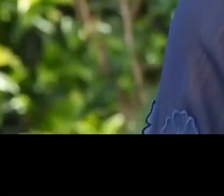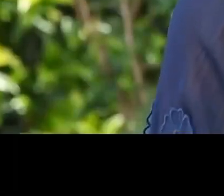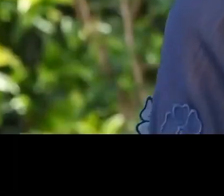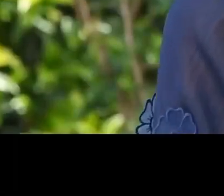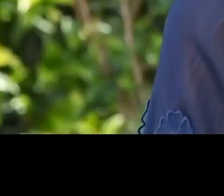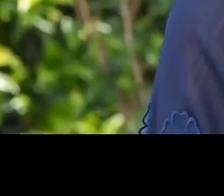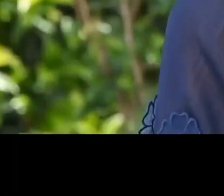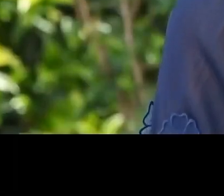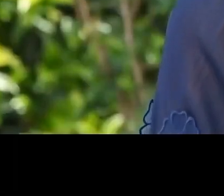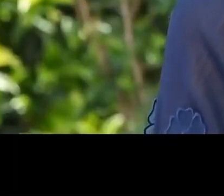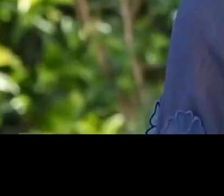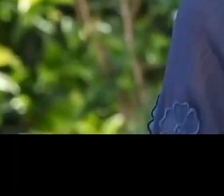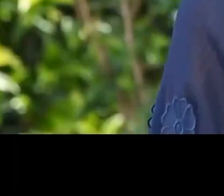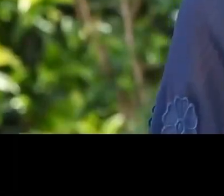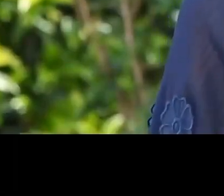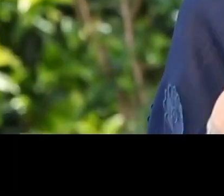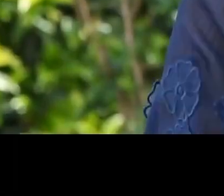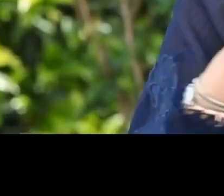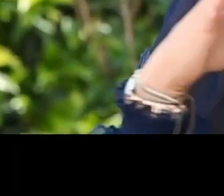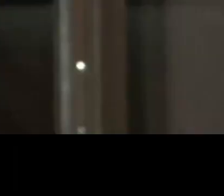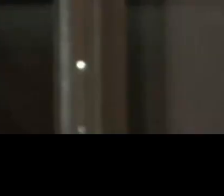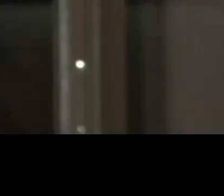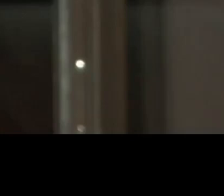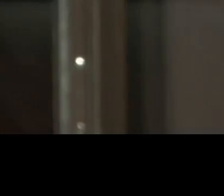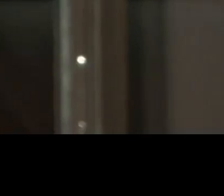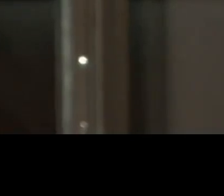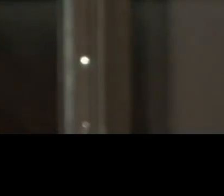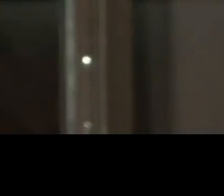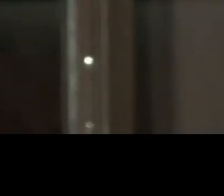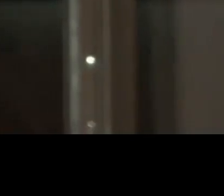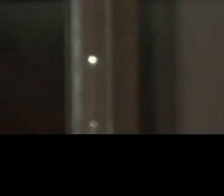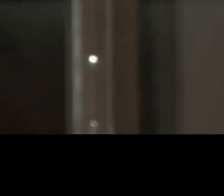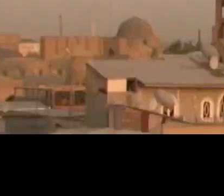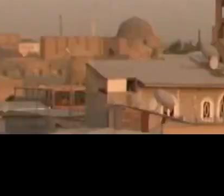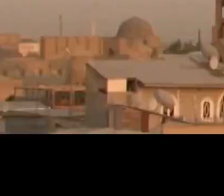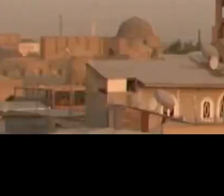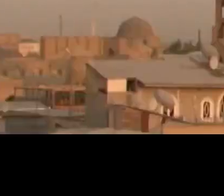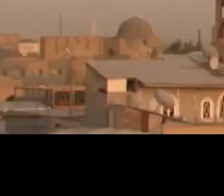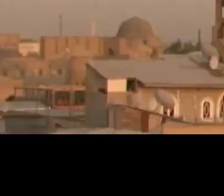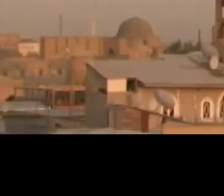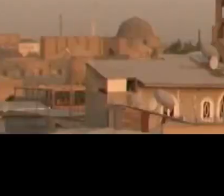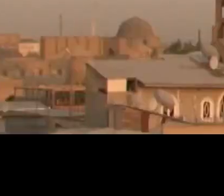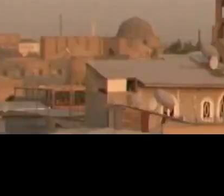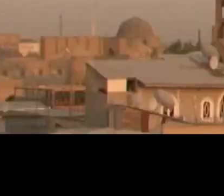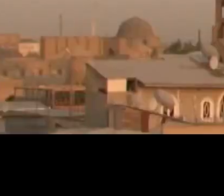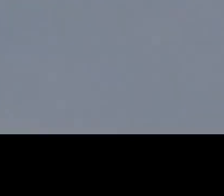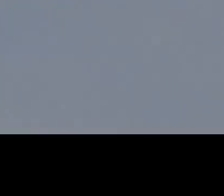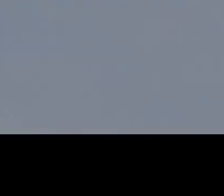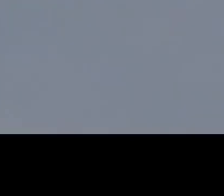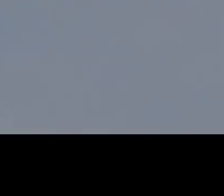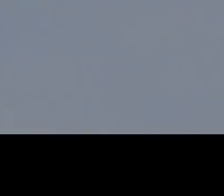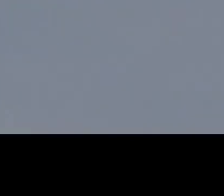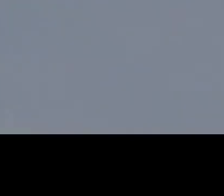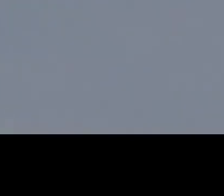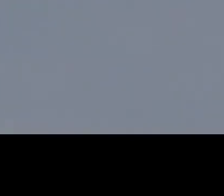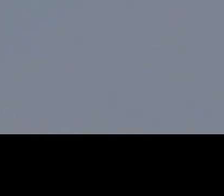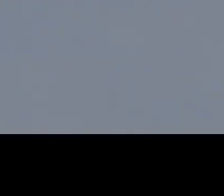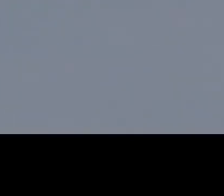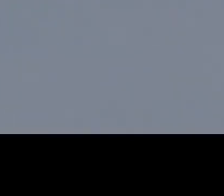the artistic excellence throughout the world of the Great East. And I'm so happy